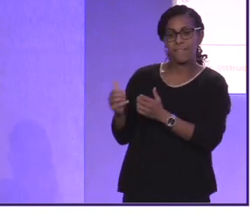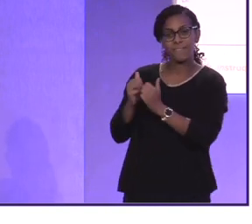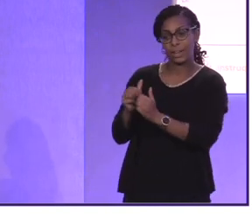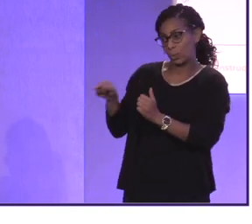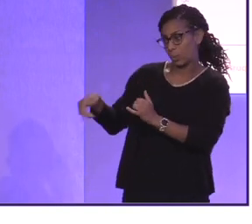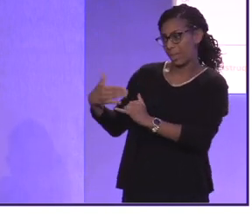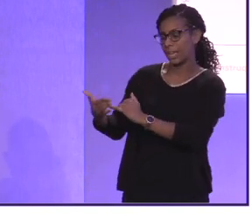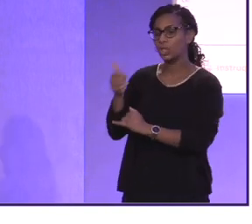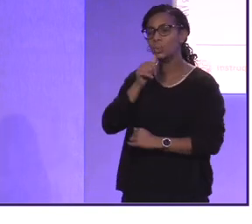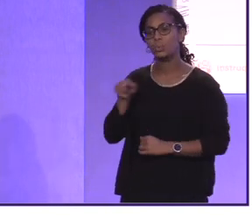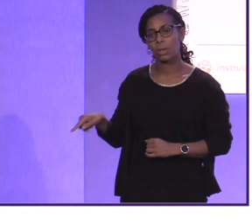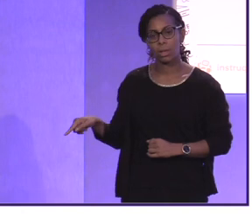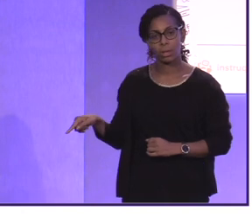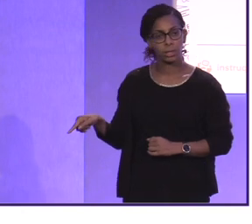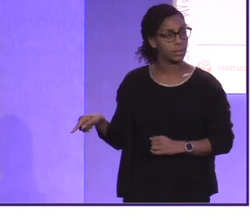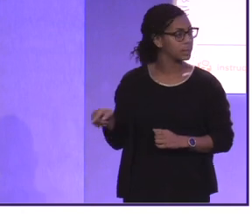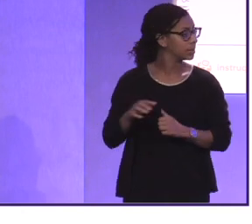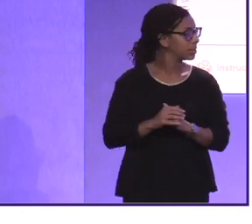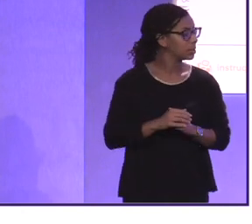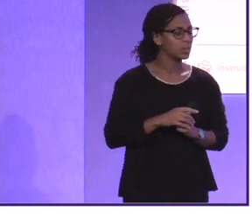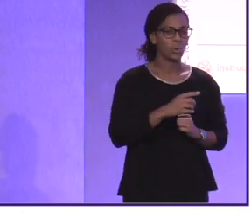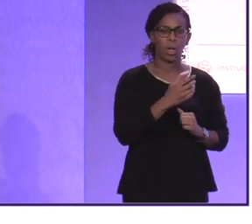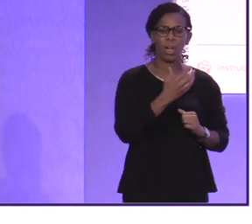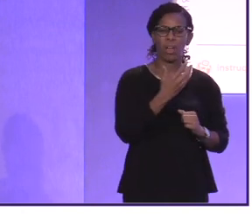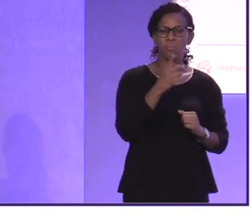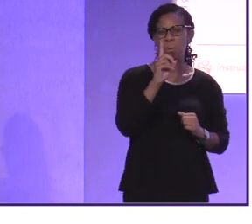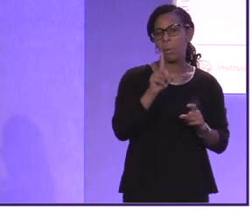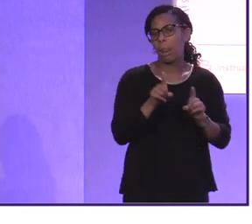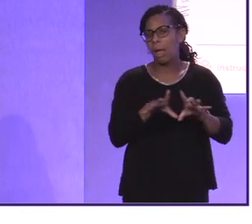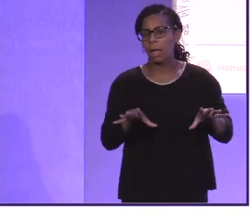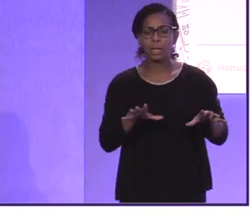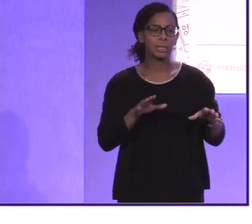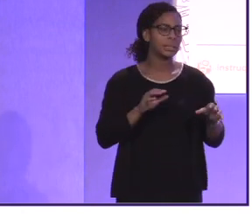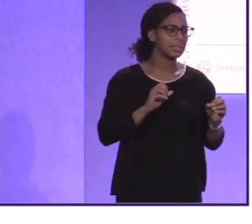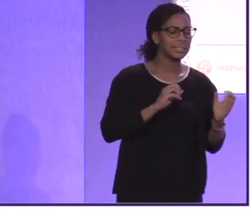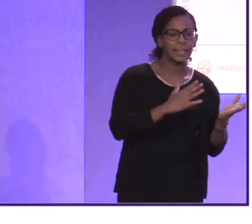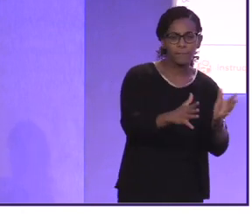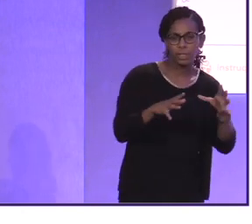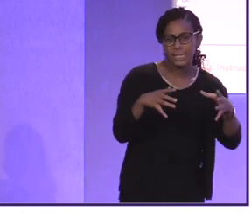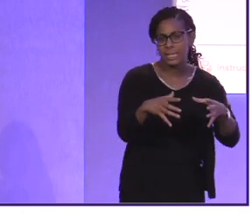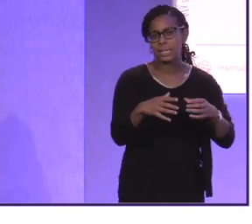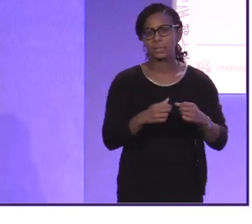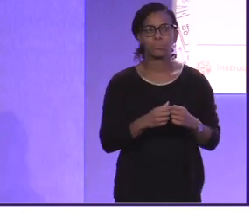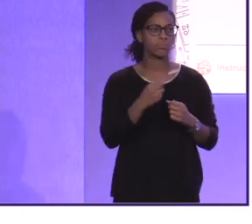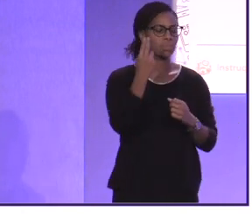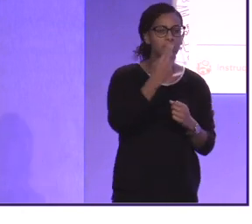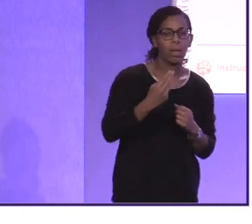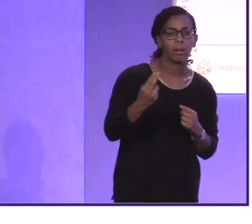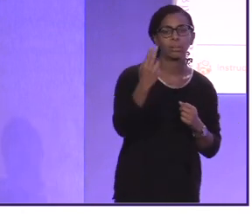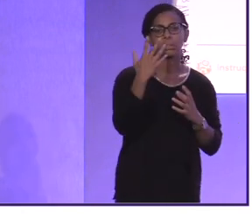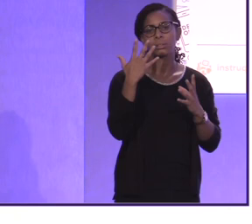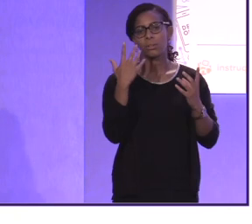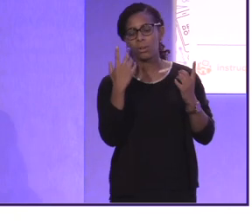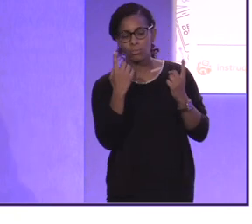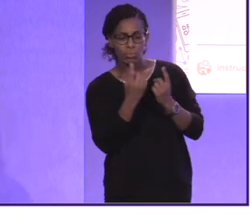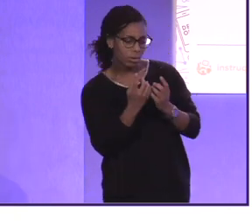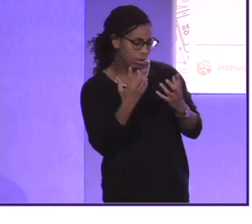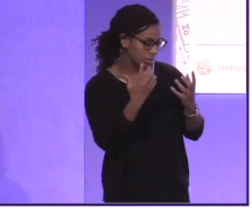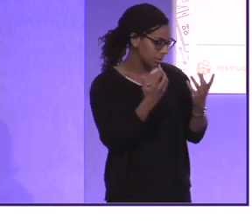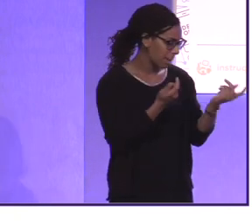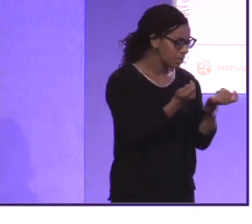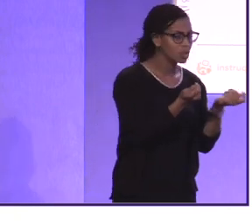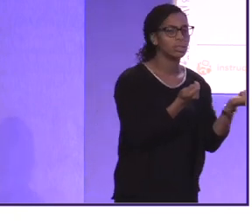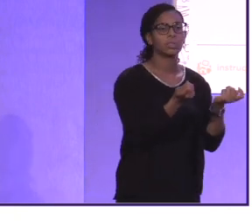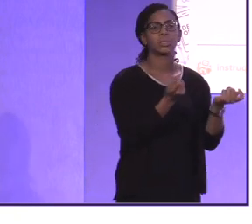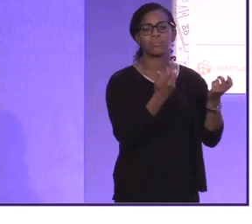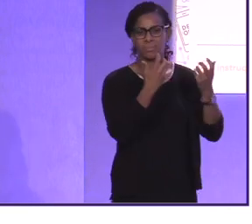got probably a lot of people here, so delivery teams. We might have designers, project managers, engineers, et cetera. And